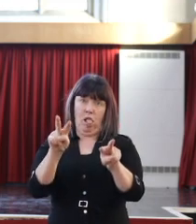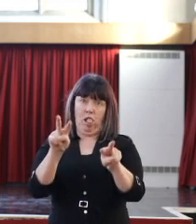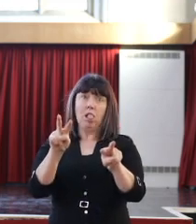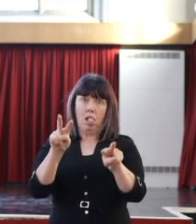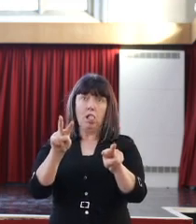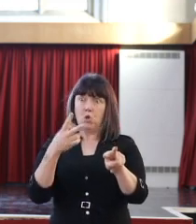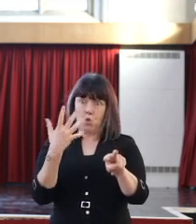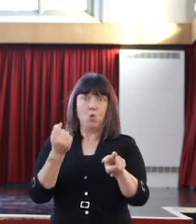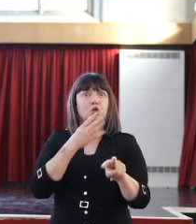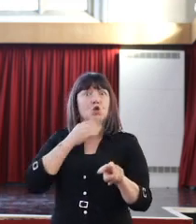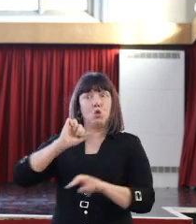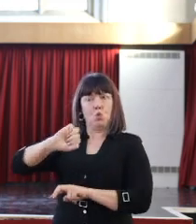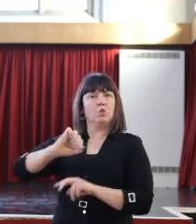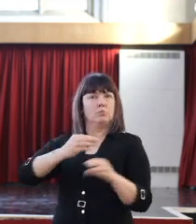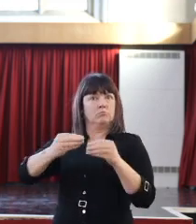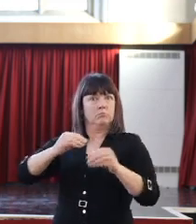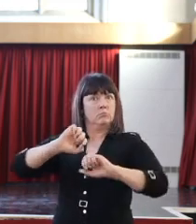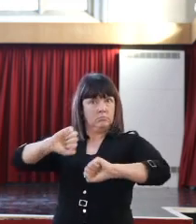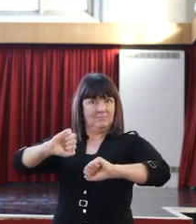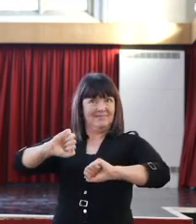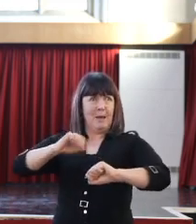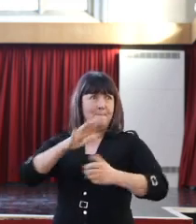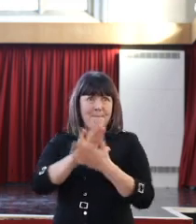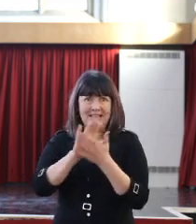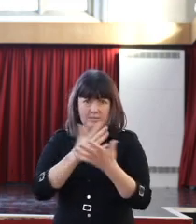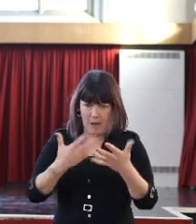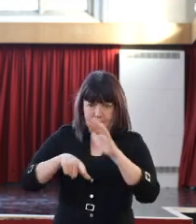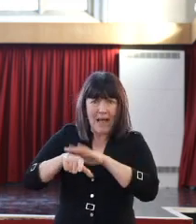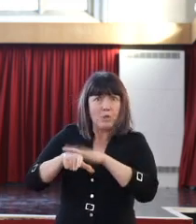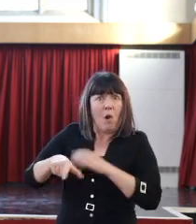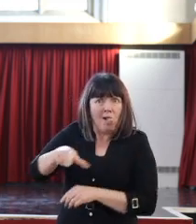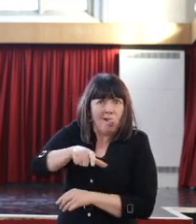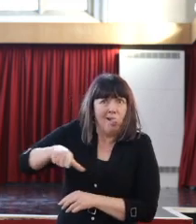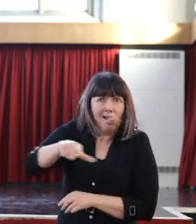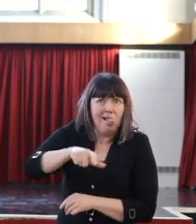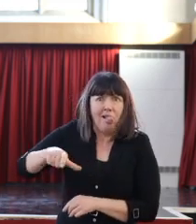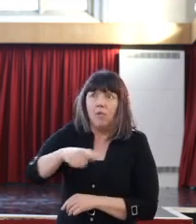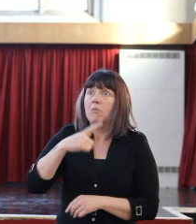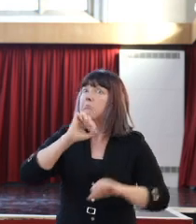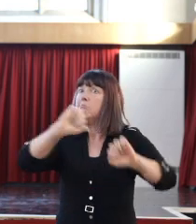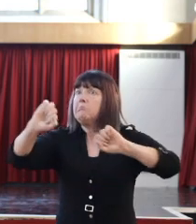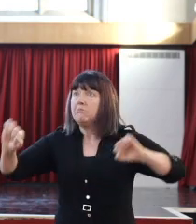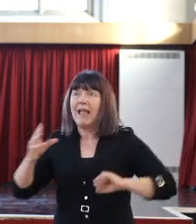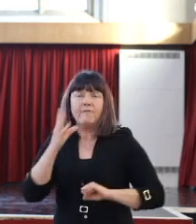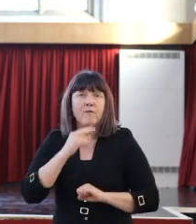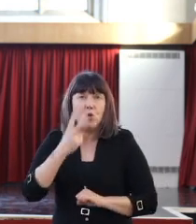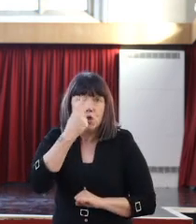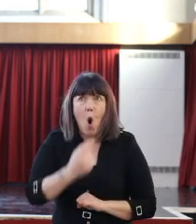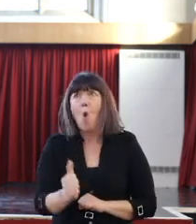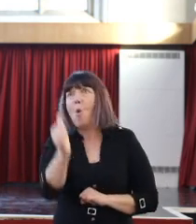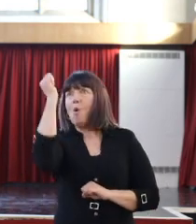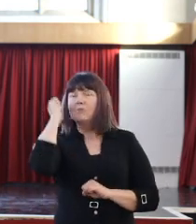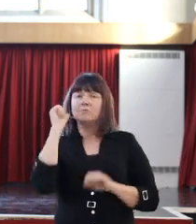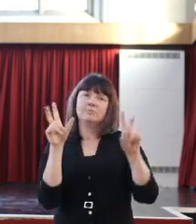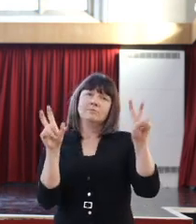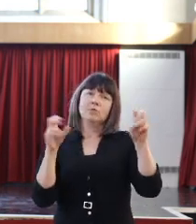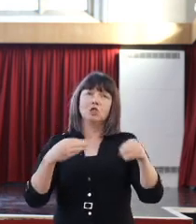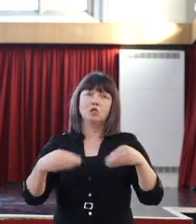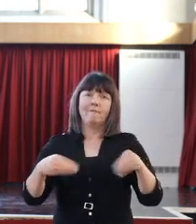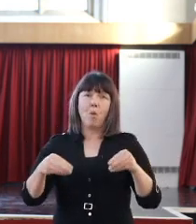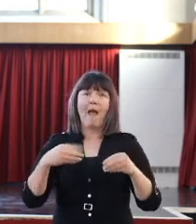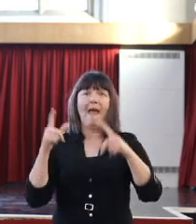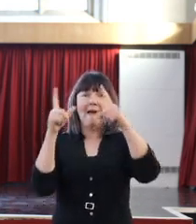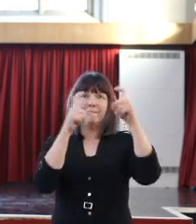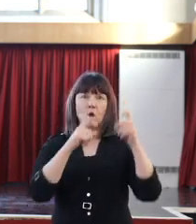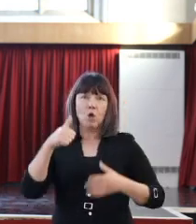big budget studios, he has to settle on doing it manually. So I don't know if any of you used the primitive version of Photoshop, but he had to draw a